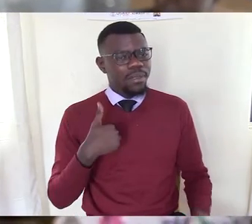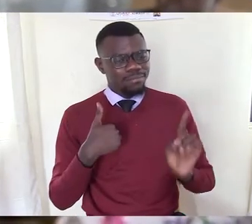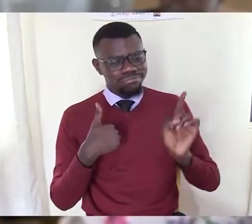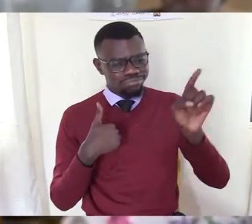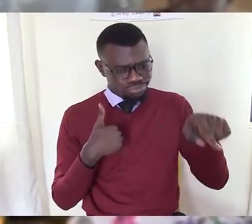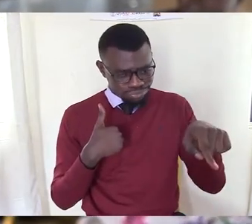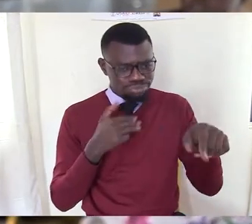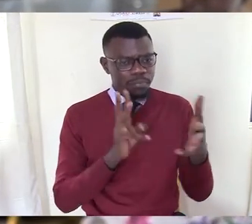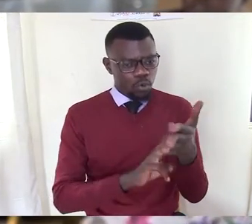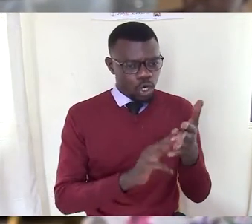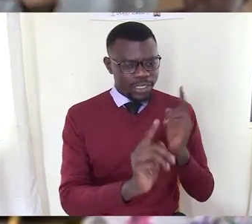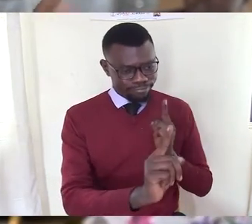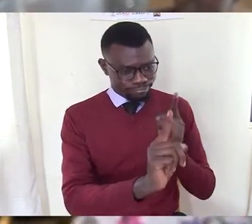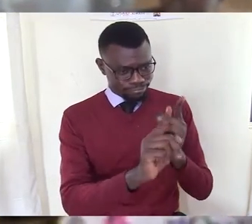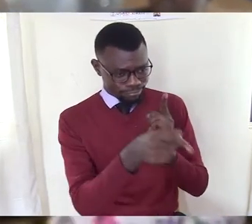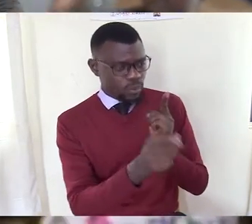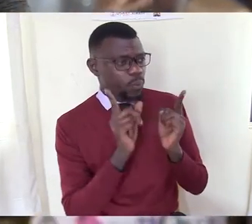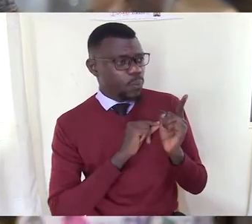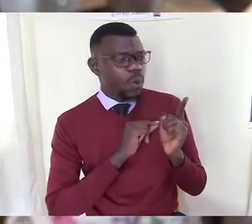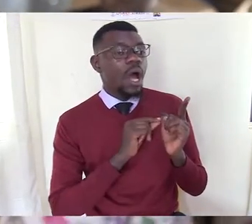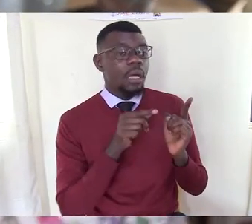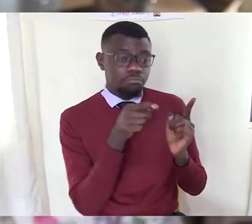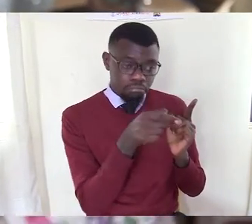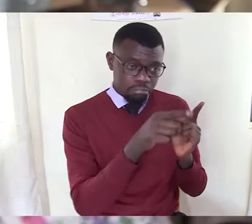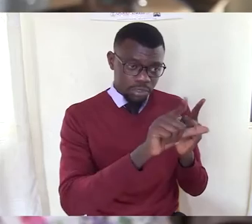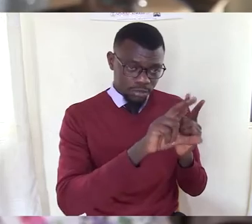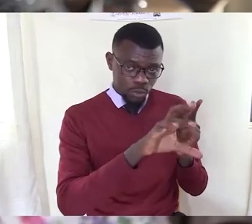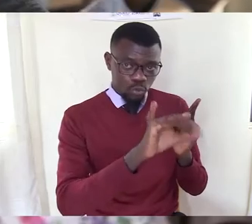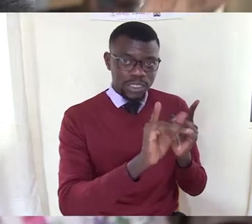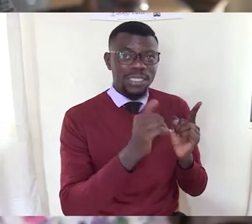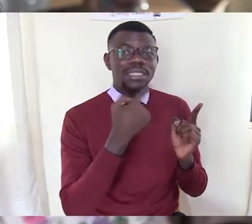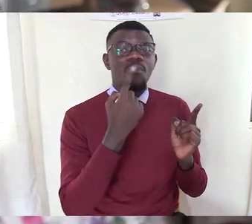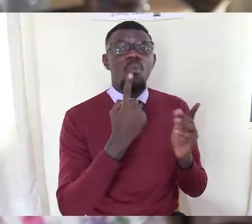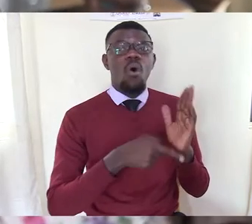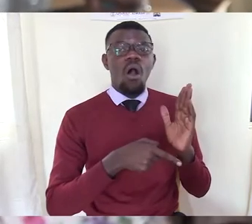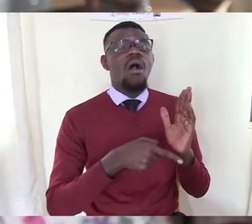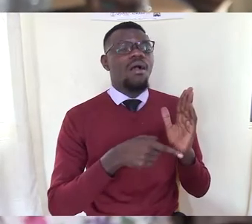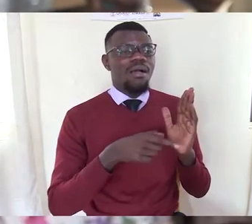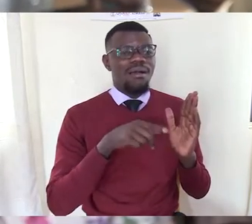Lucy. And Lucy told me, you know what? He passed on.